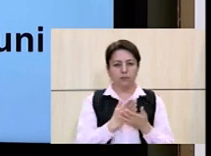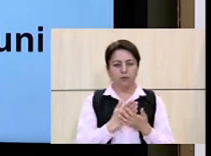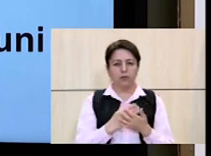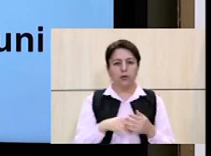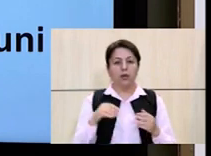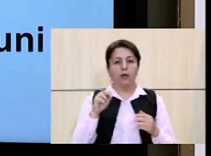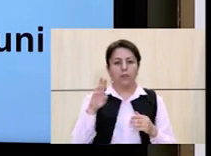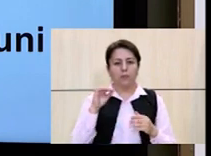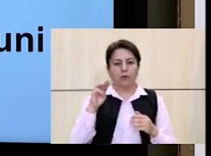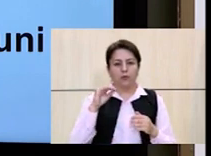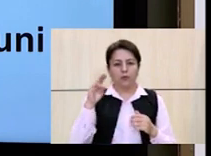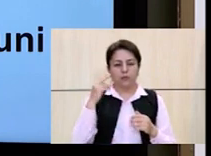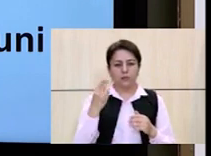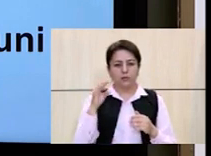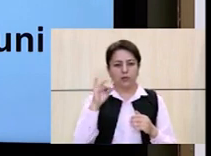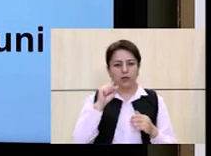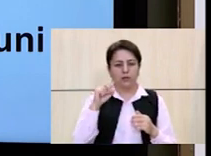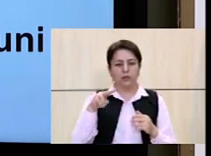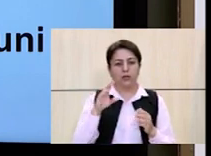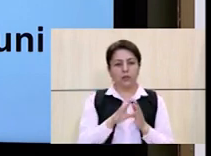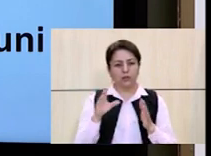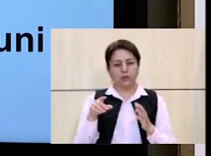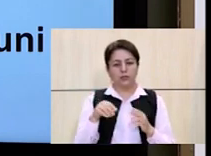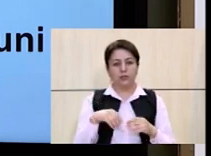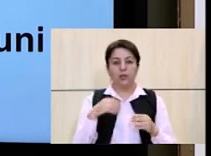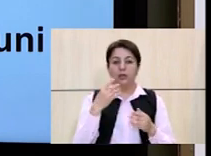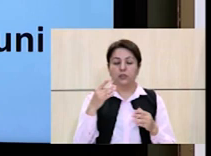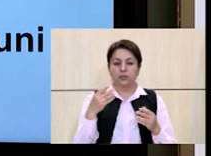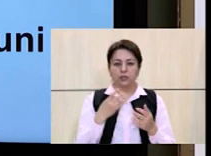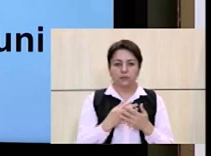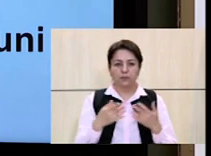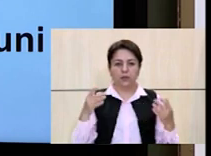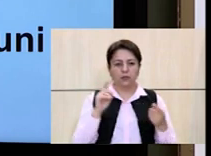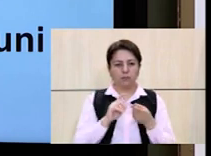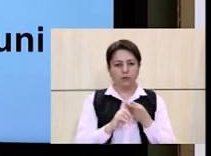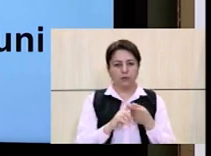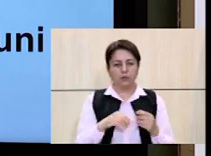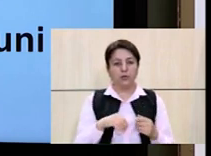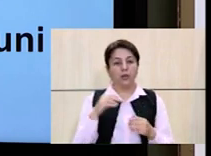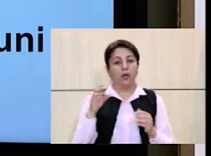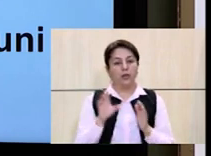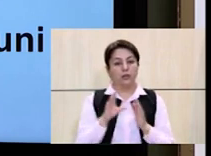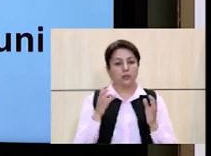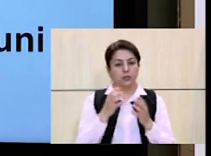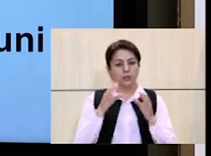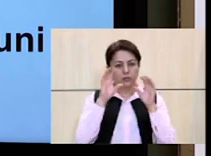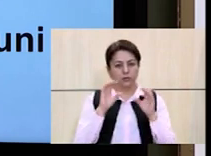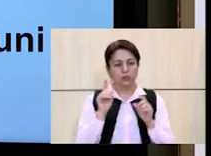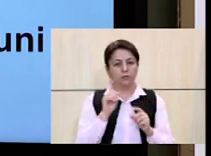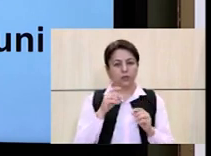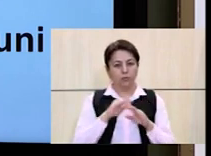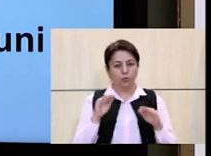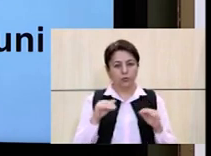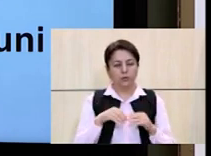jismlarning vaziyati bilan bog'liq bo'lgan energiya. Energiyaning saqlanish qonuni nima edi, o'quvchilar? Barakalla.